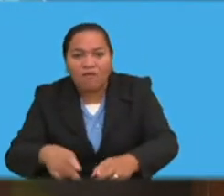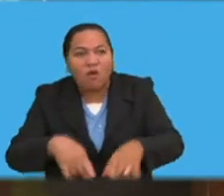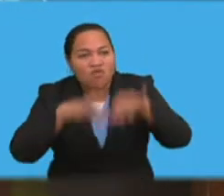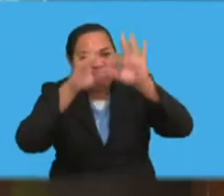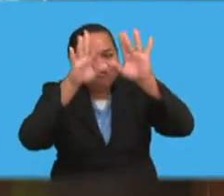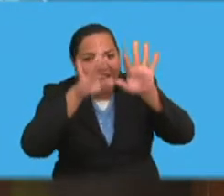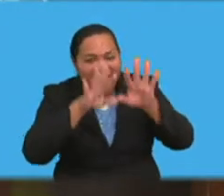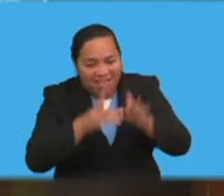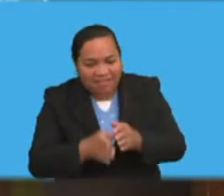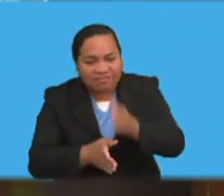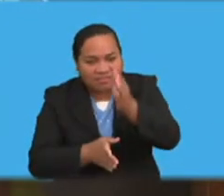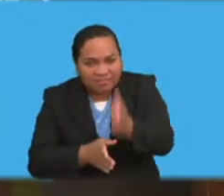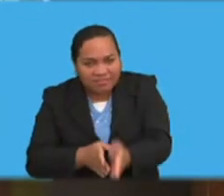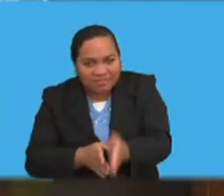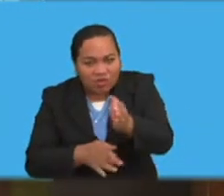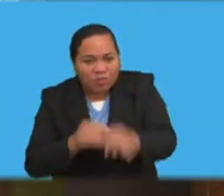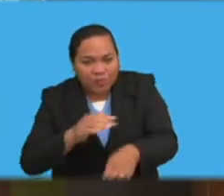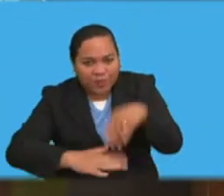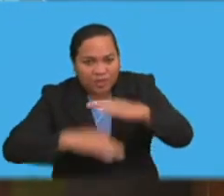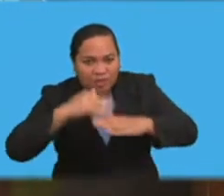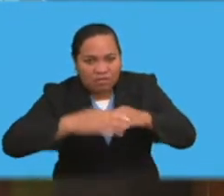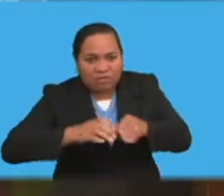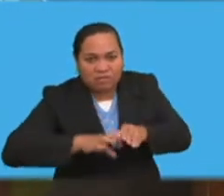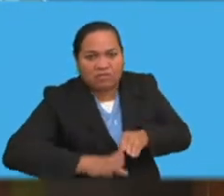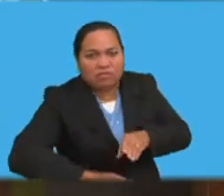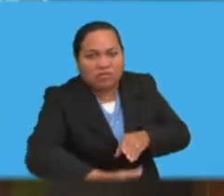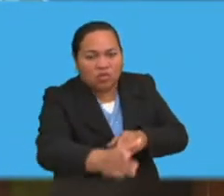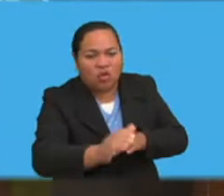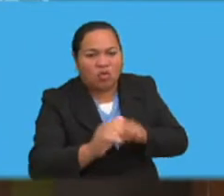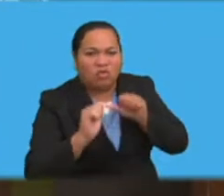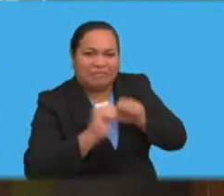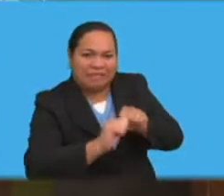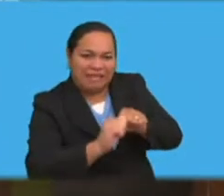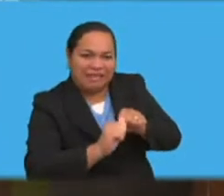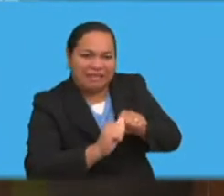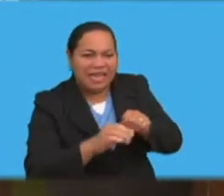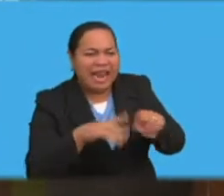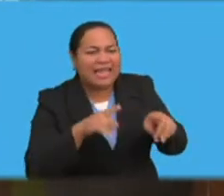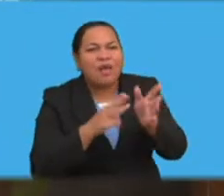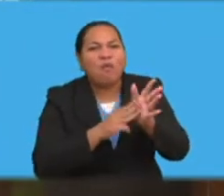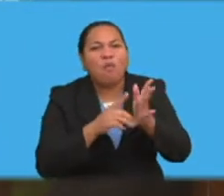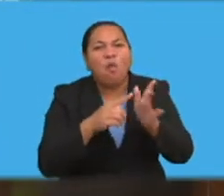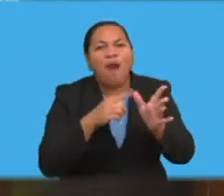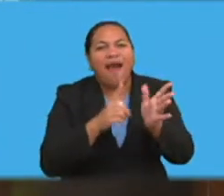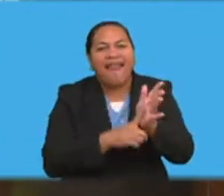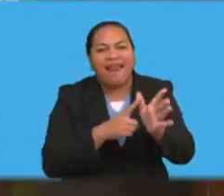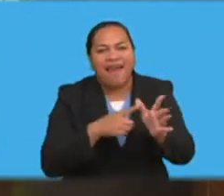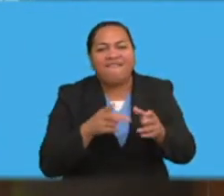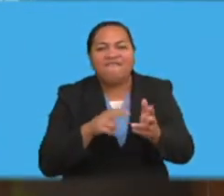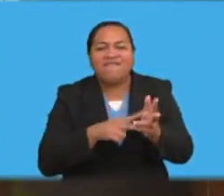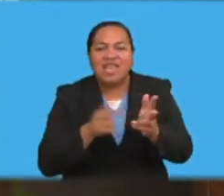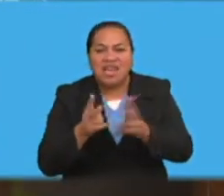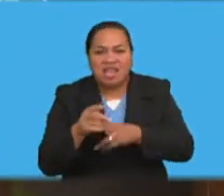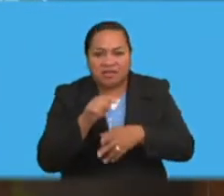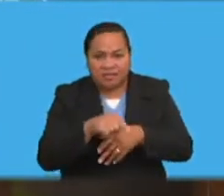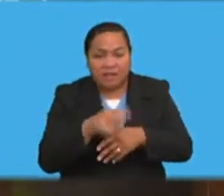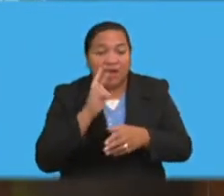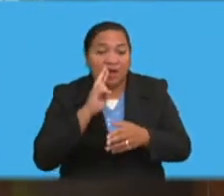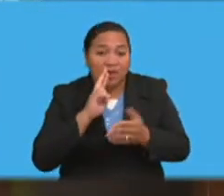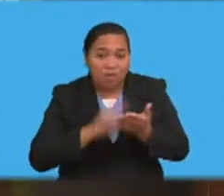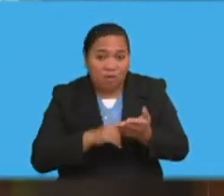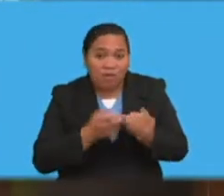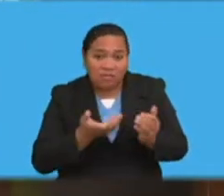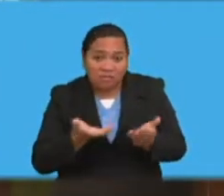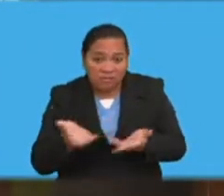suggested that we should construct a ring dike along the Moala village, Madam Speaker. The report also suggested